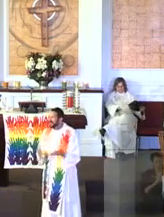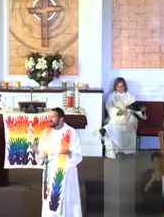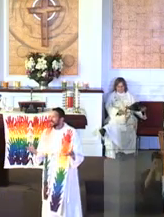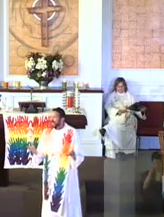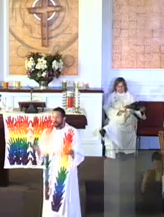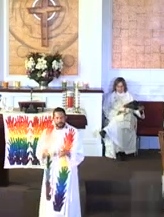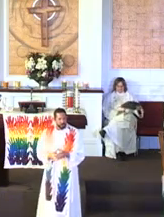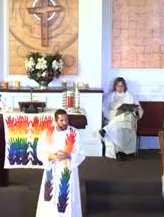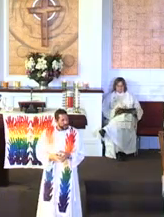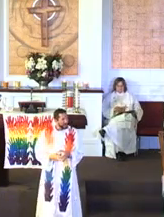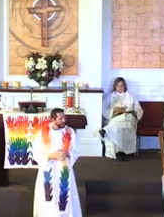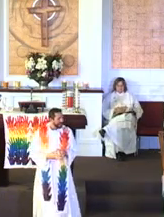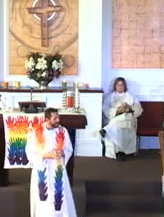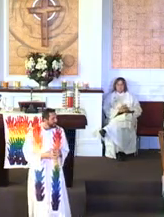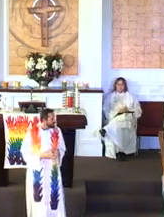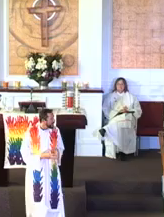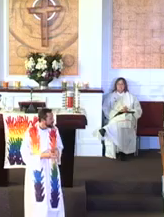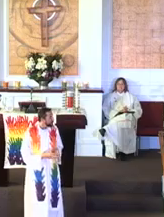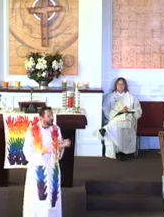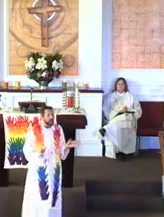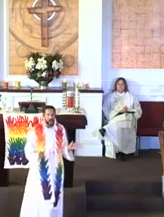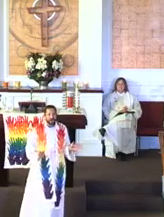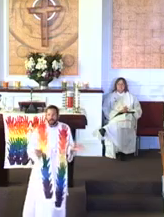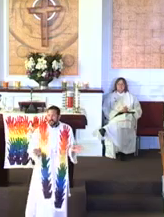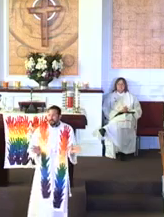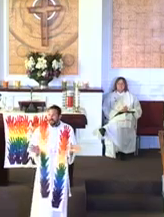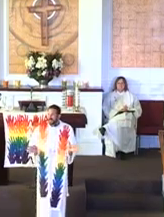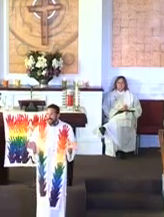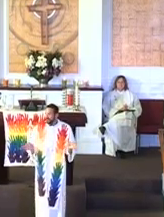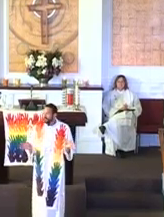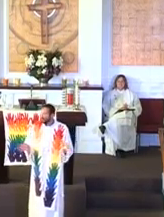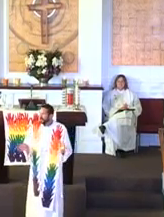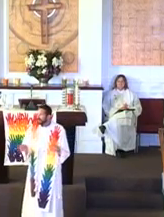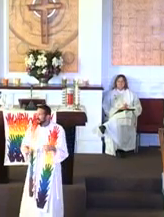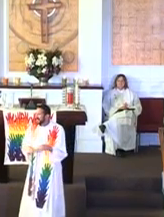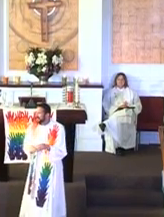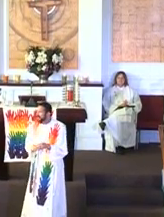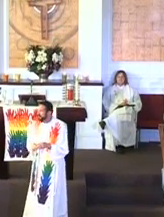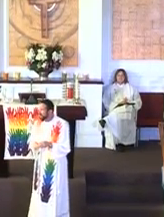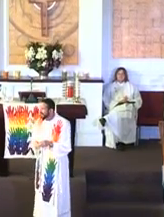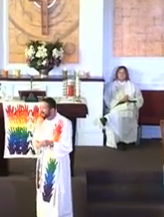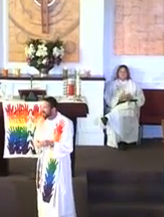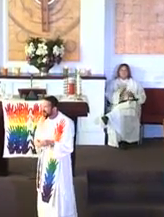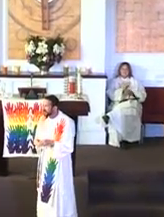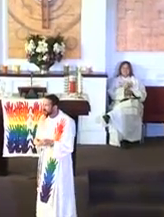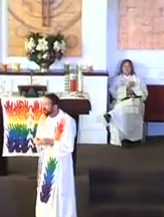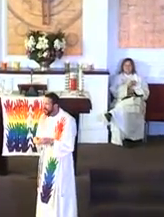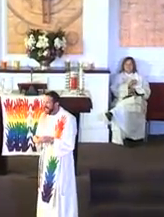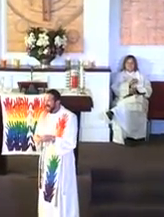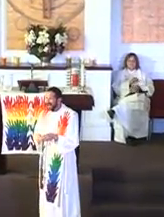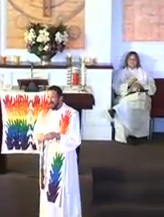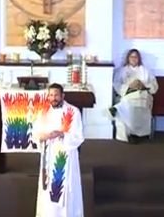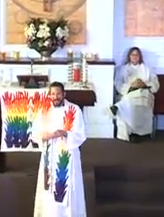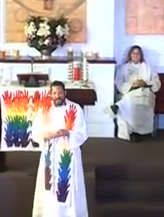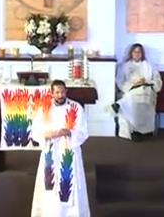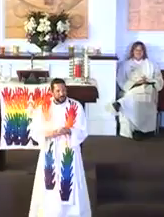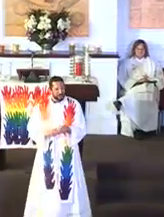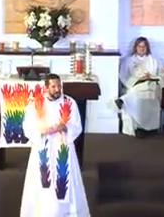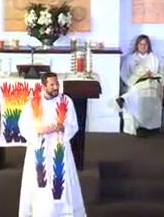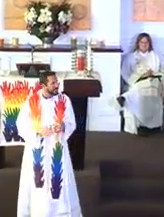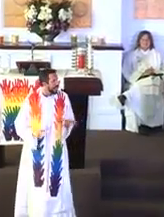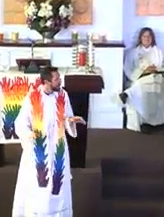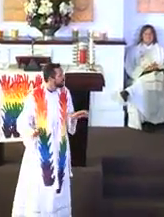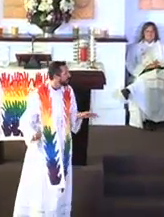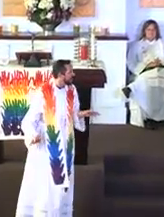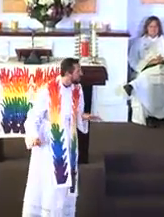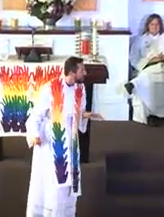we started with a call to worship. And you know the 9 o'clockers because they stood for the reading this afternoon, which of